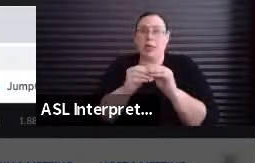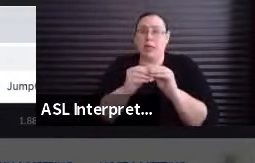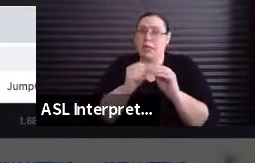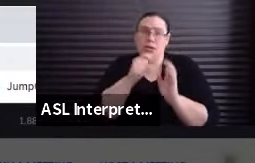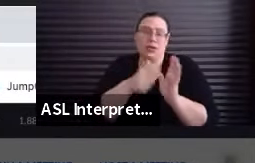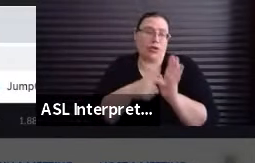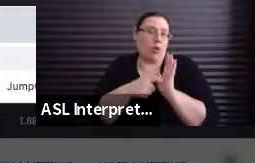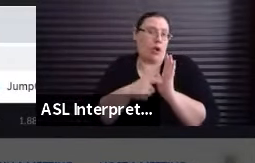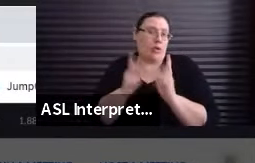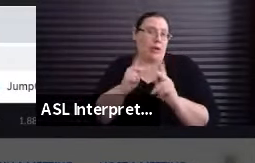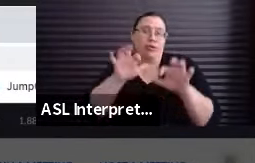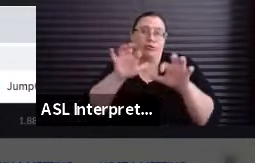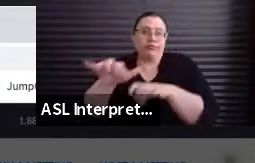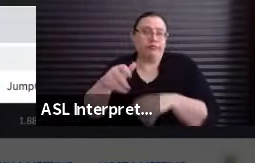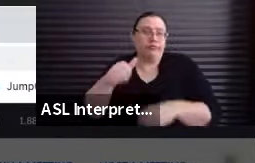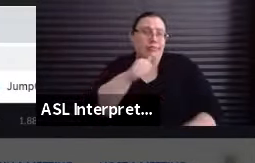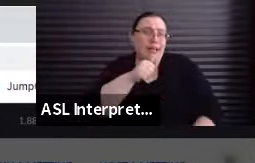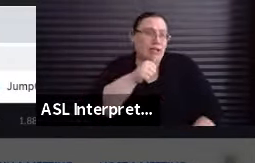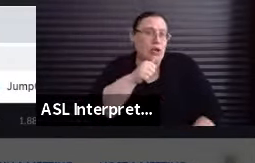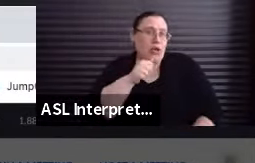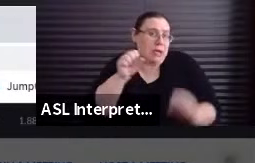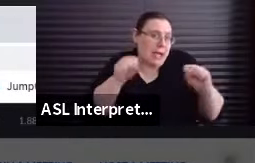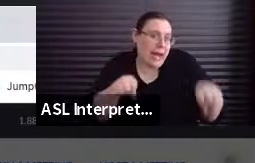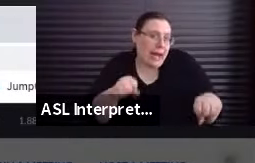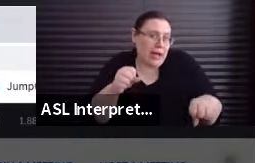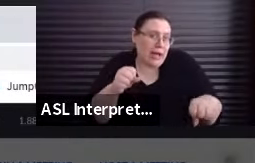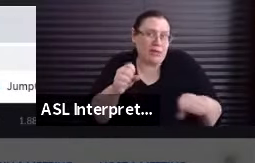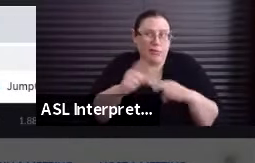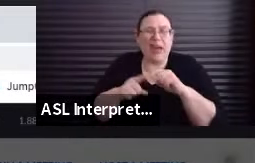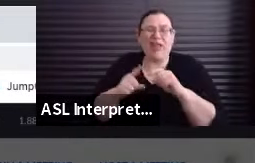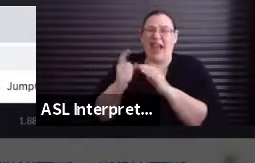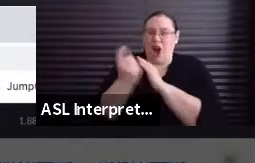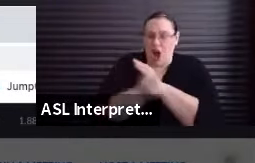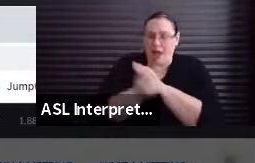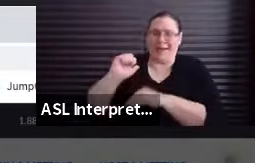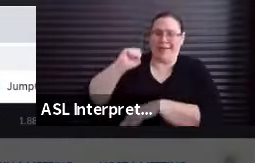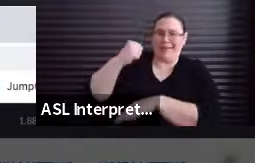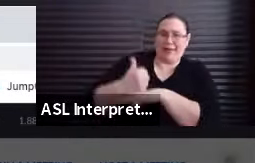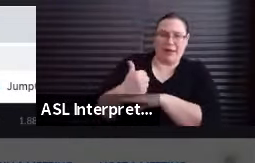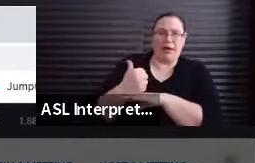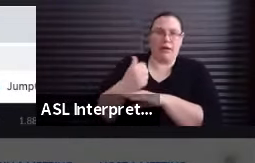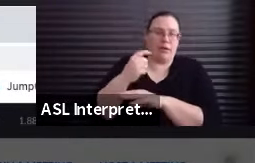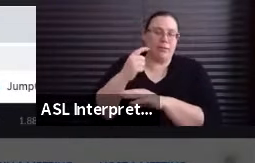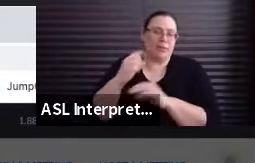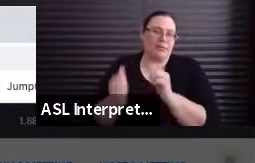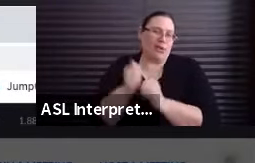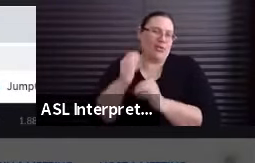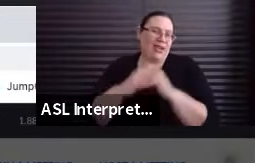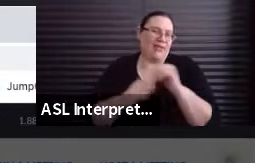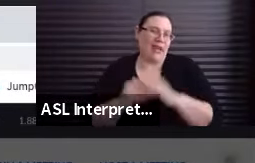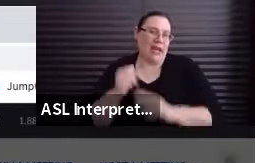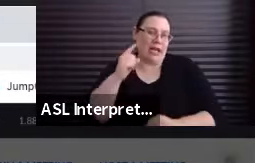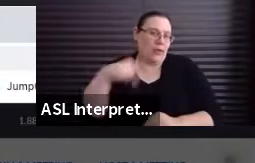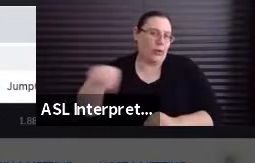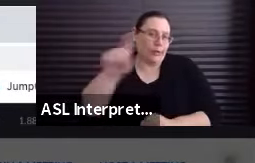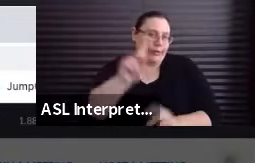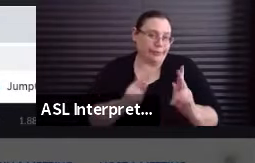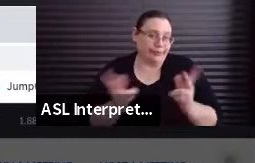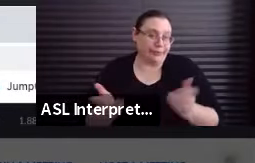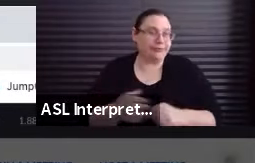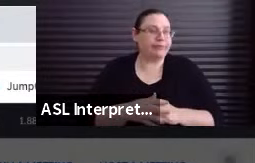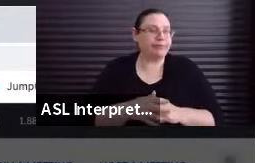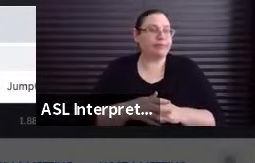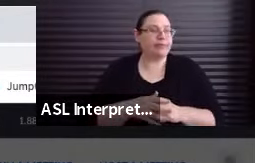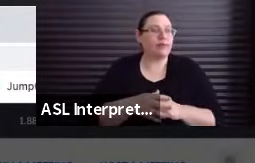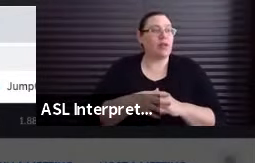participants to enter a passcode if you like, but it's there by default for your convenience. Okay, so I could actually copy the